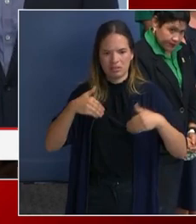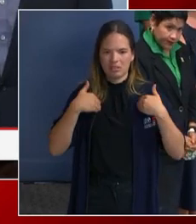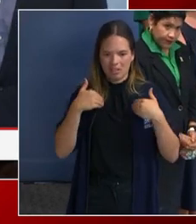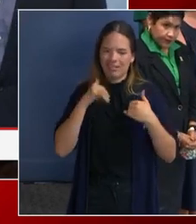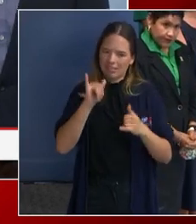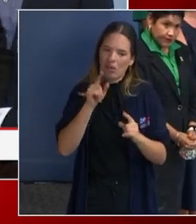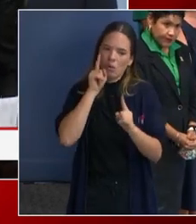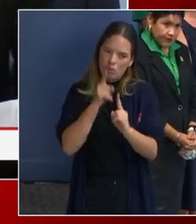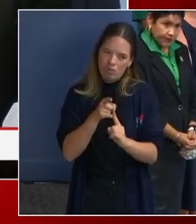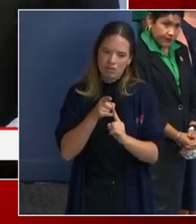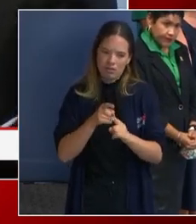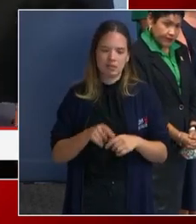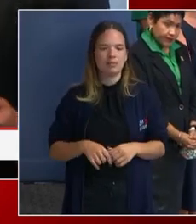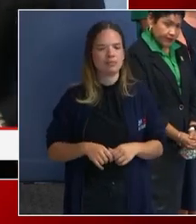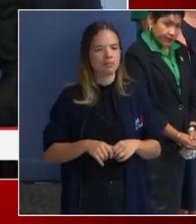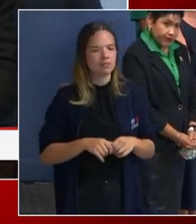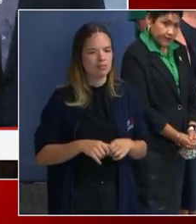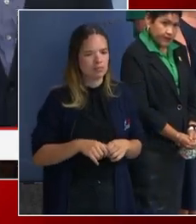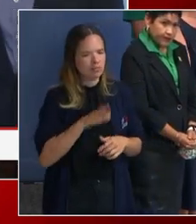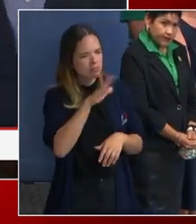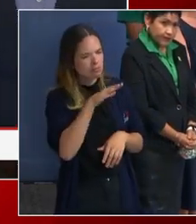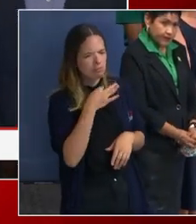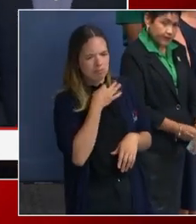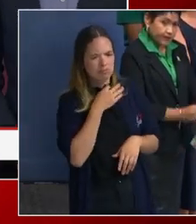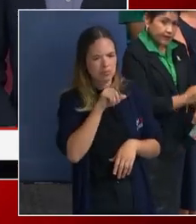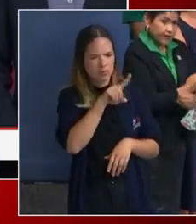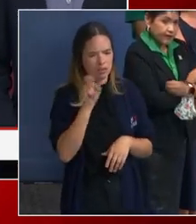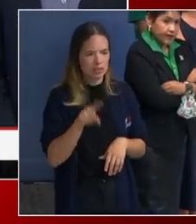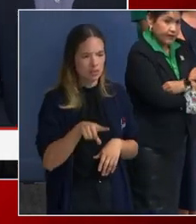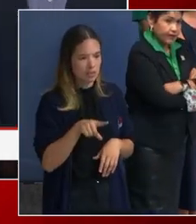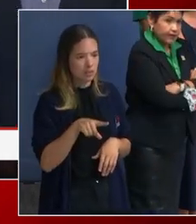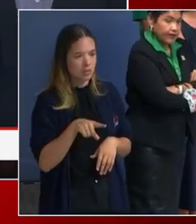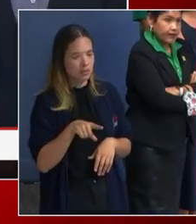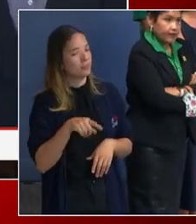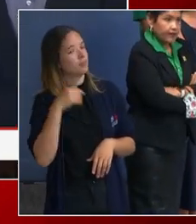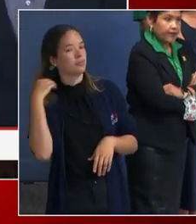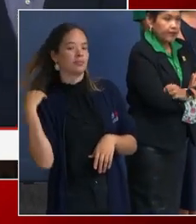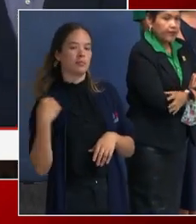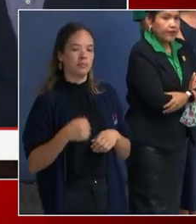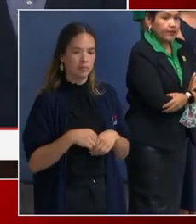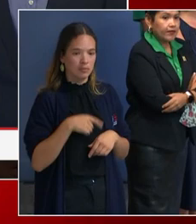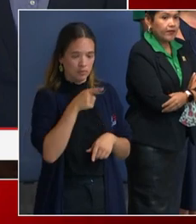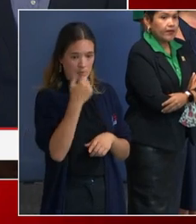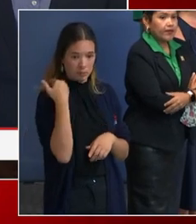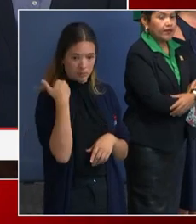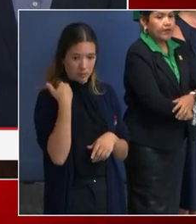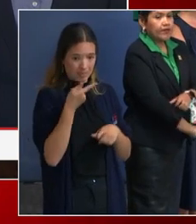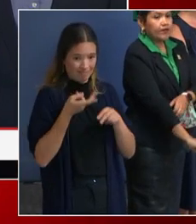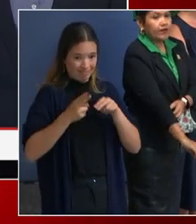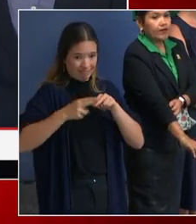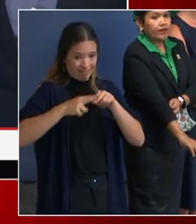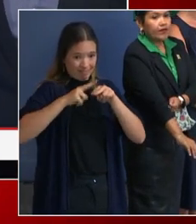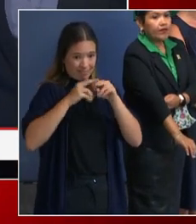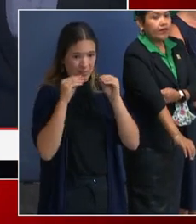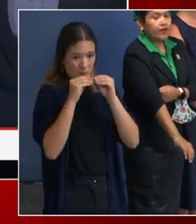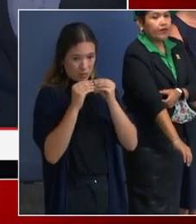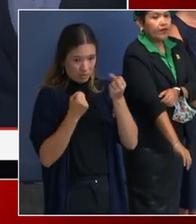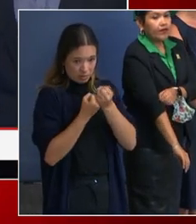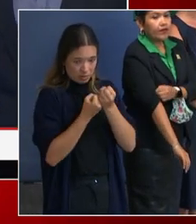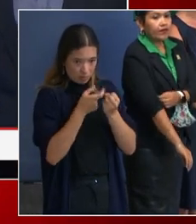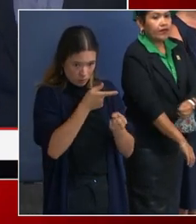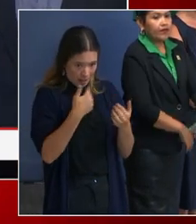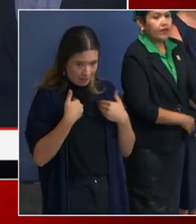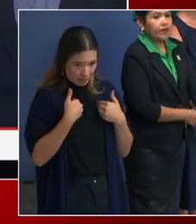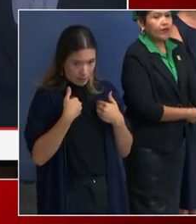could I follow up on that, Deputy Mayor? Because in the past, when you have started ramping up enforcement of this, you've held a press conference. You have given notice